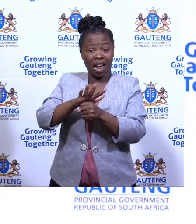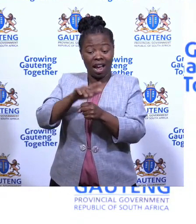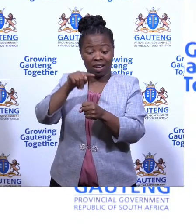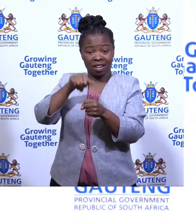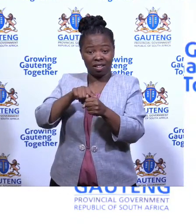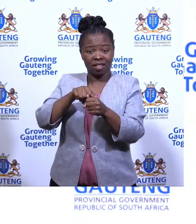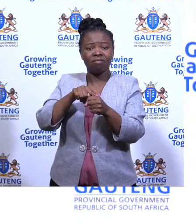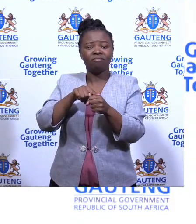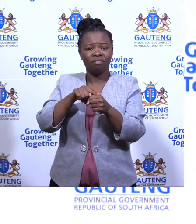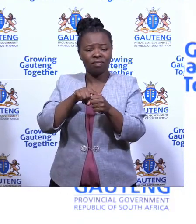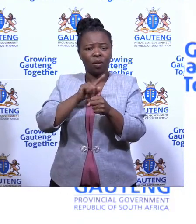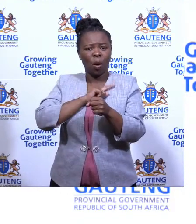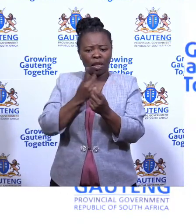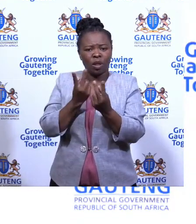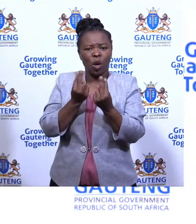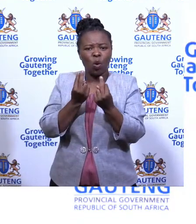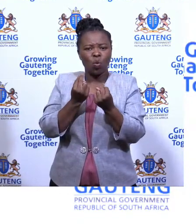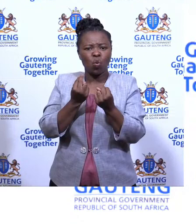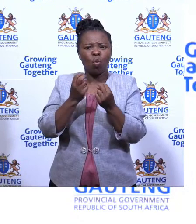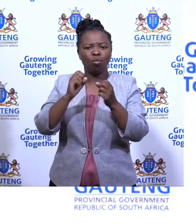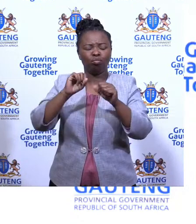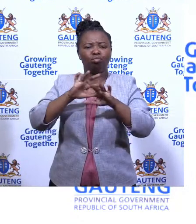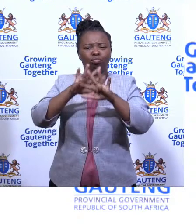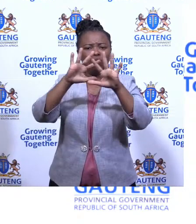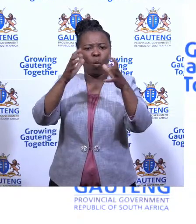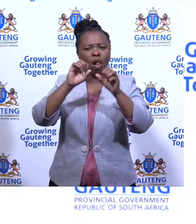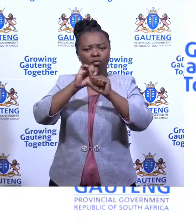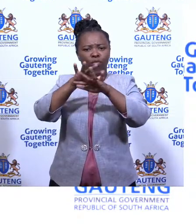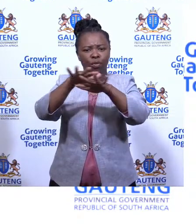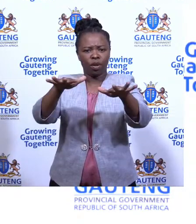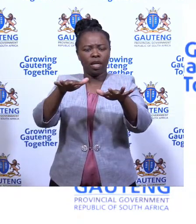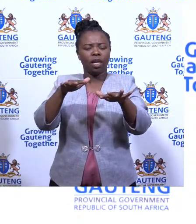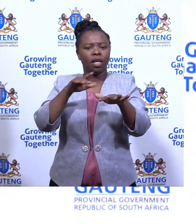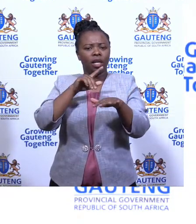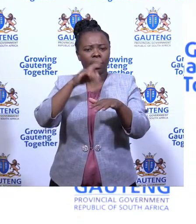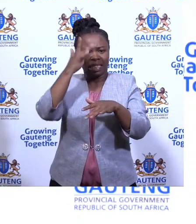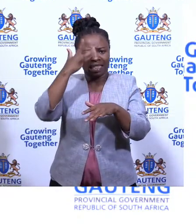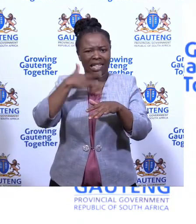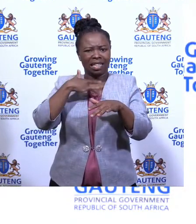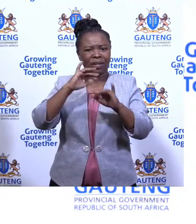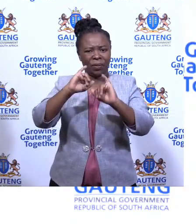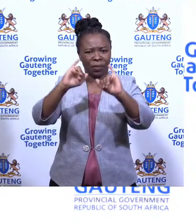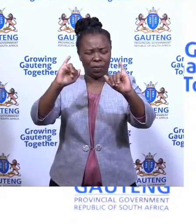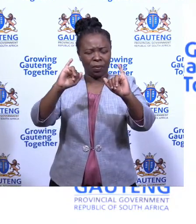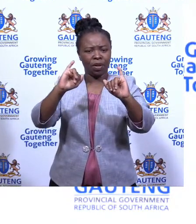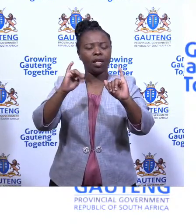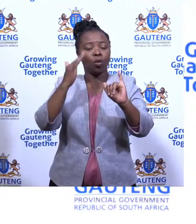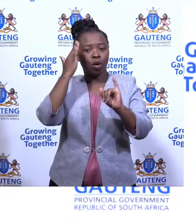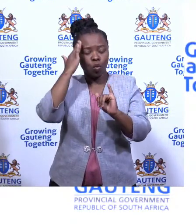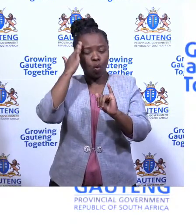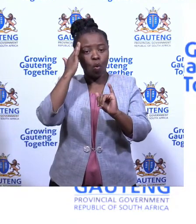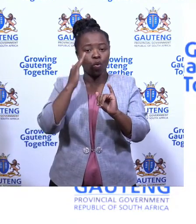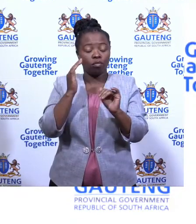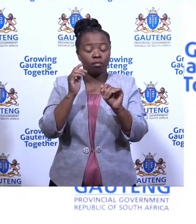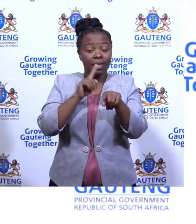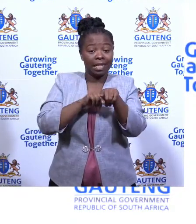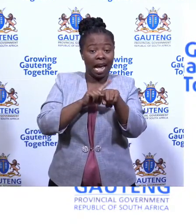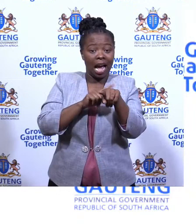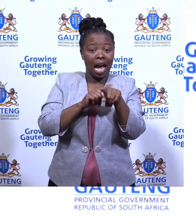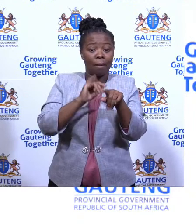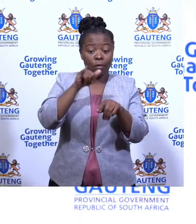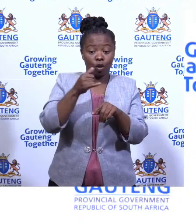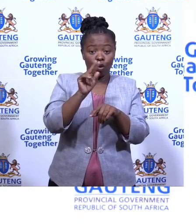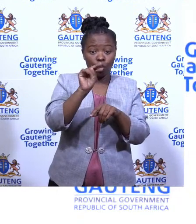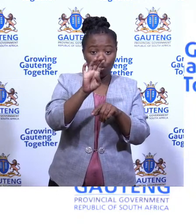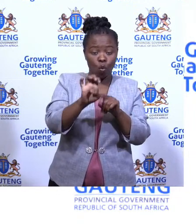COVID-19 as a new pandemic with what we normally experience during winter. We know that during June, July, we went